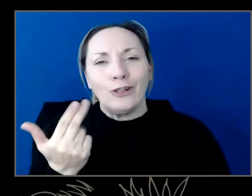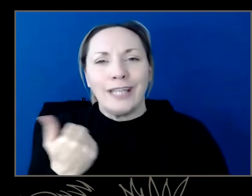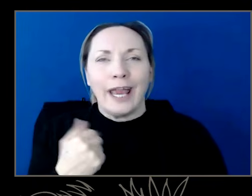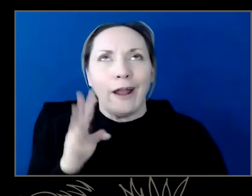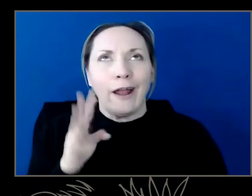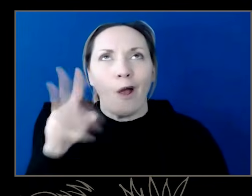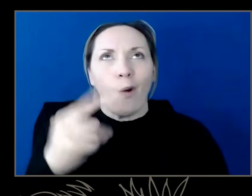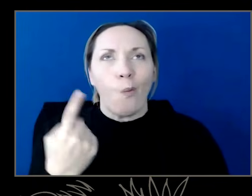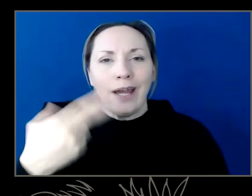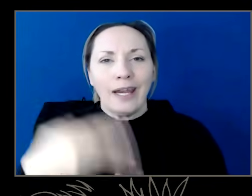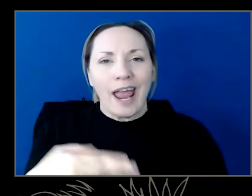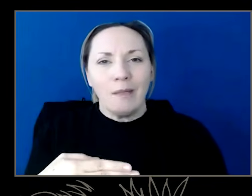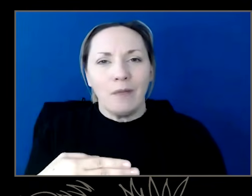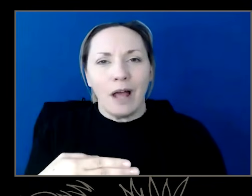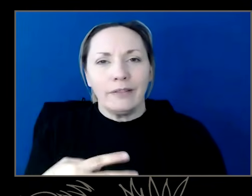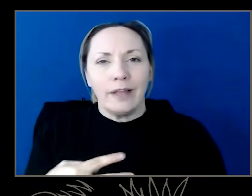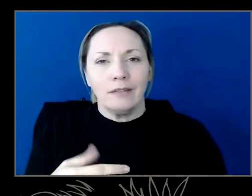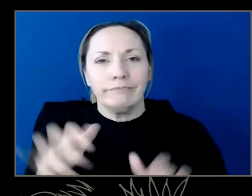around forever.